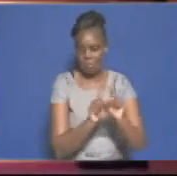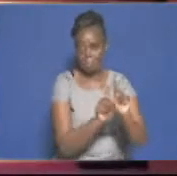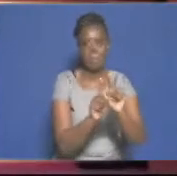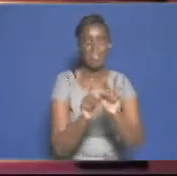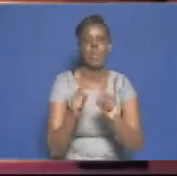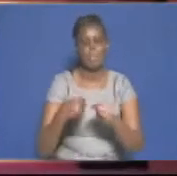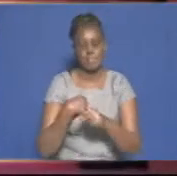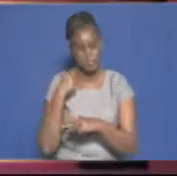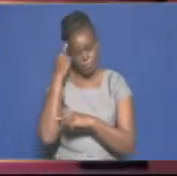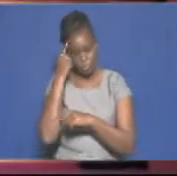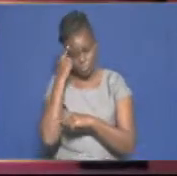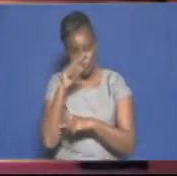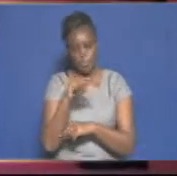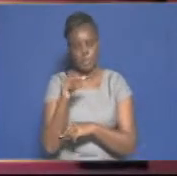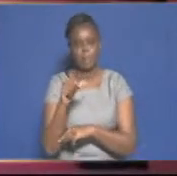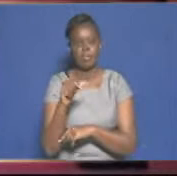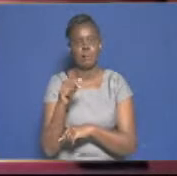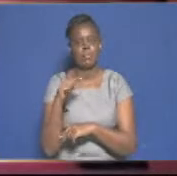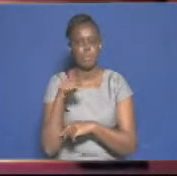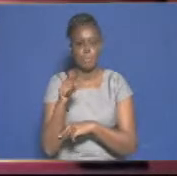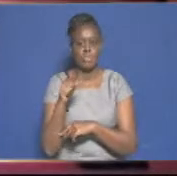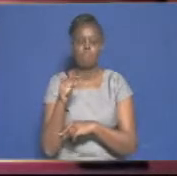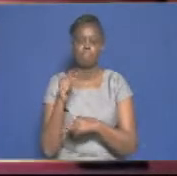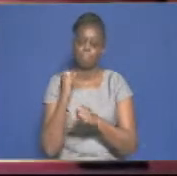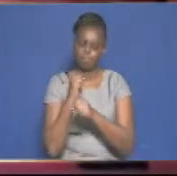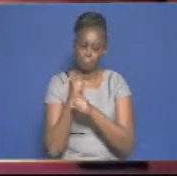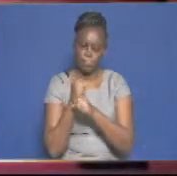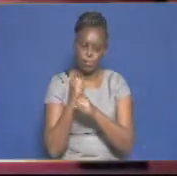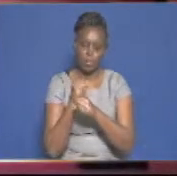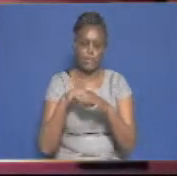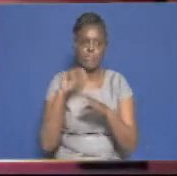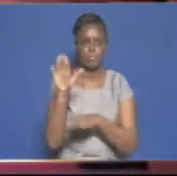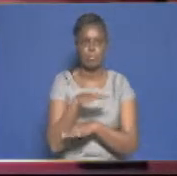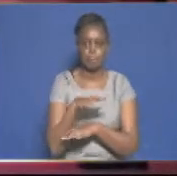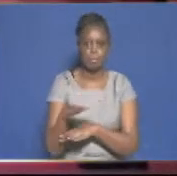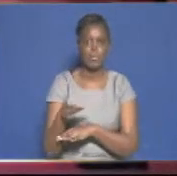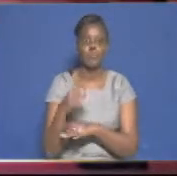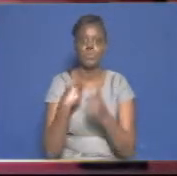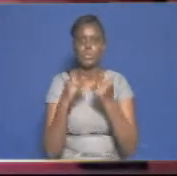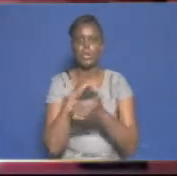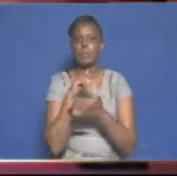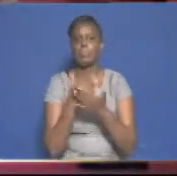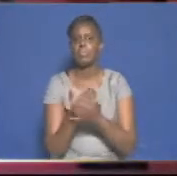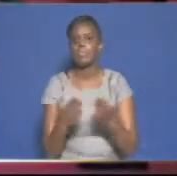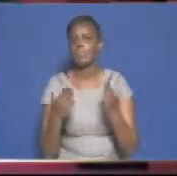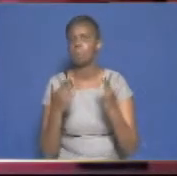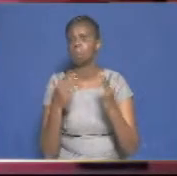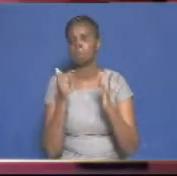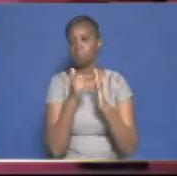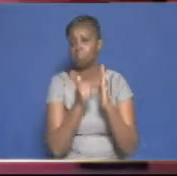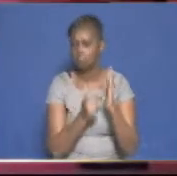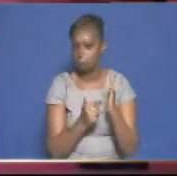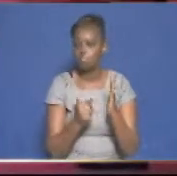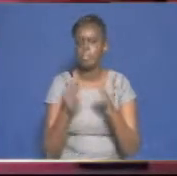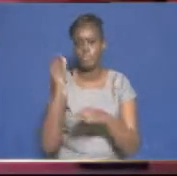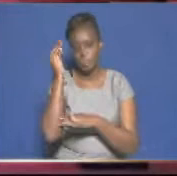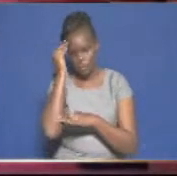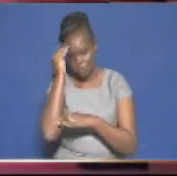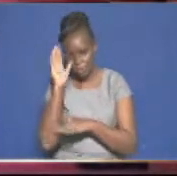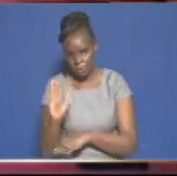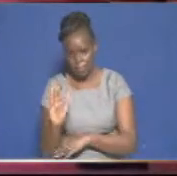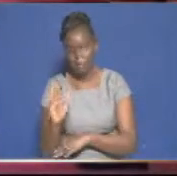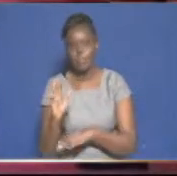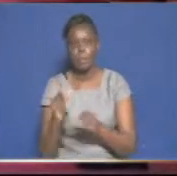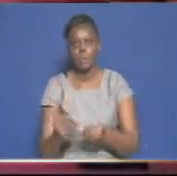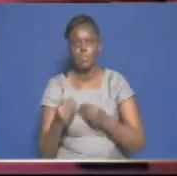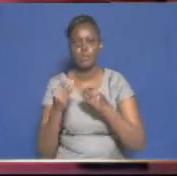his thinking, his commitment and all that was more of parliament. The kind of thing we're talking about, where we need people to be educated, to dedicate